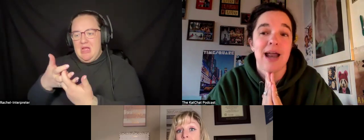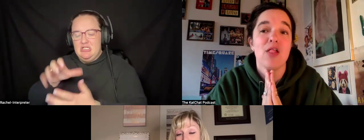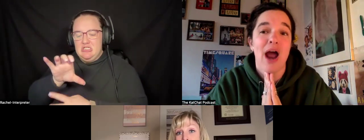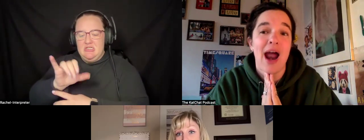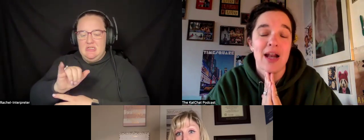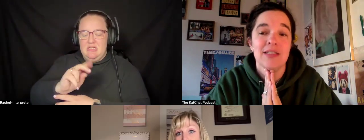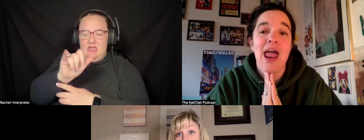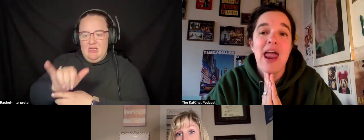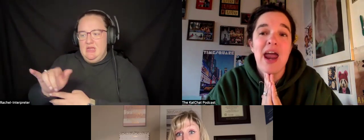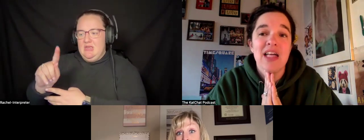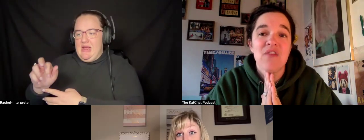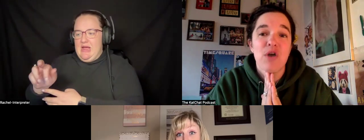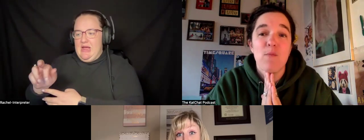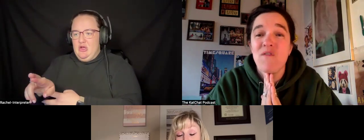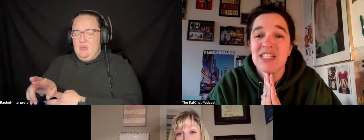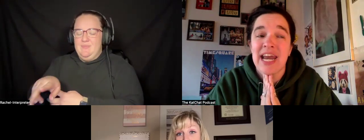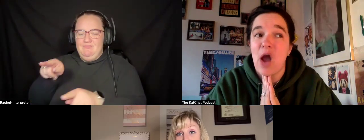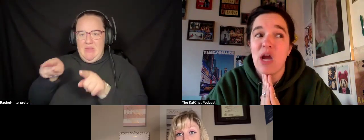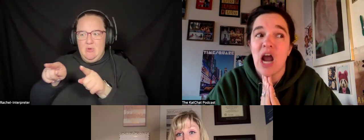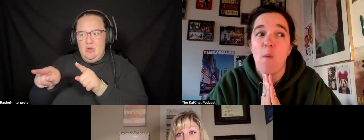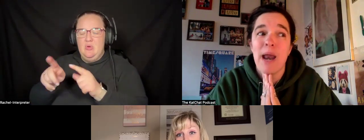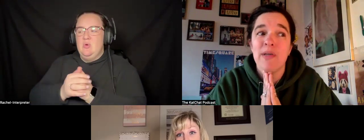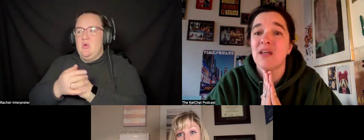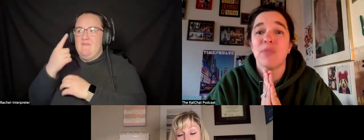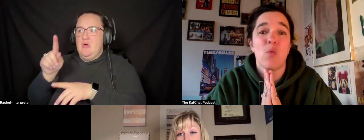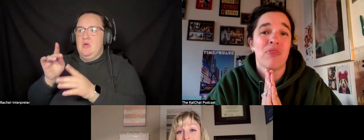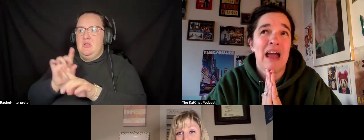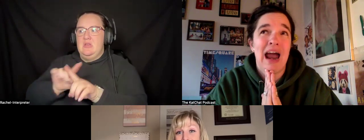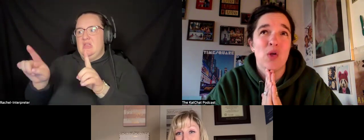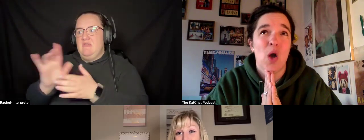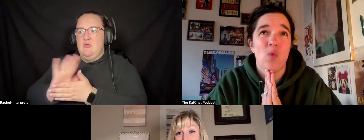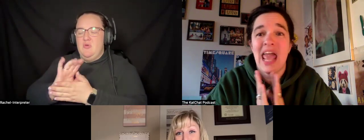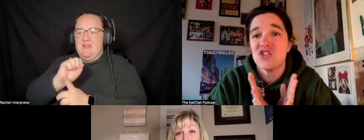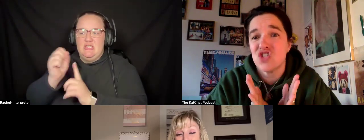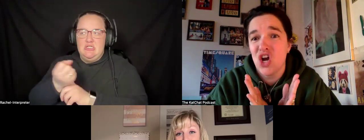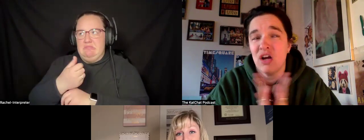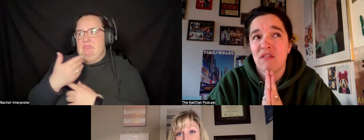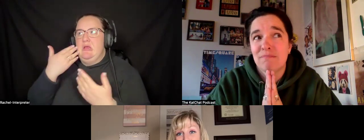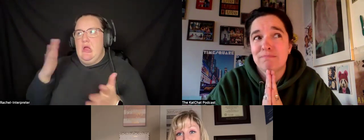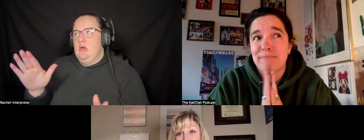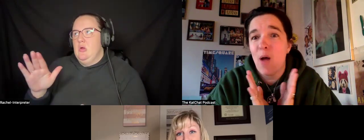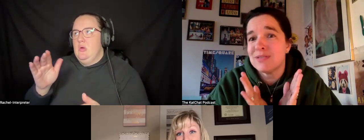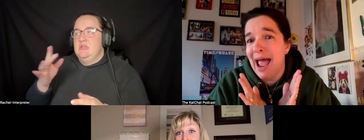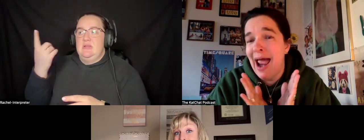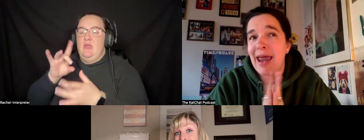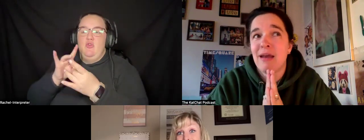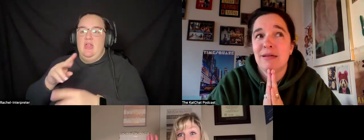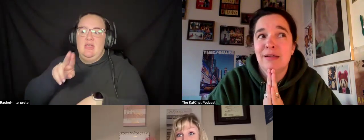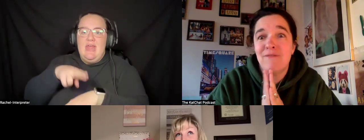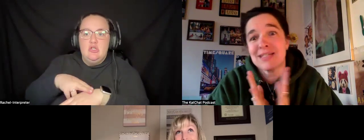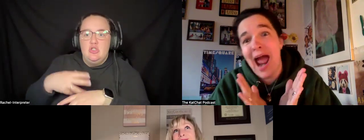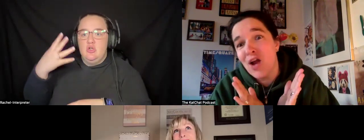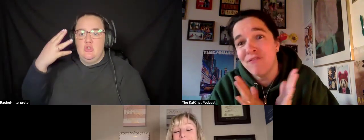Busby and Tyler Hines in a different movie scenario. Maybe something with, I don't know, nature,